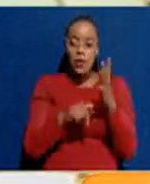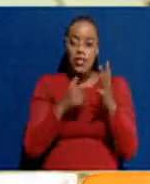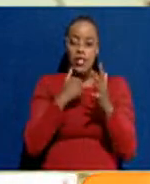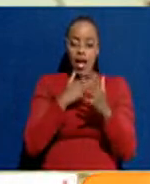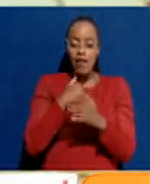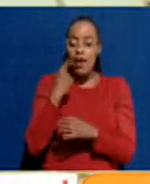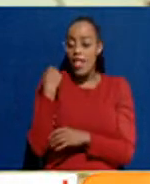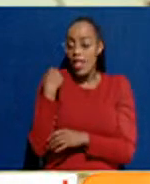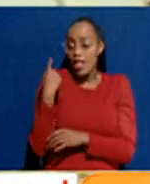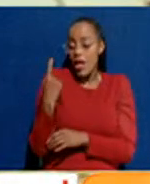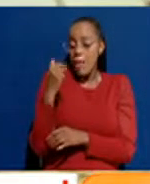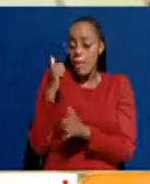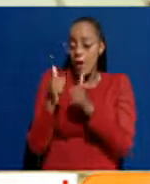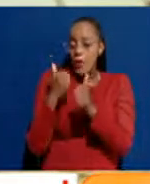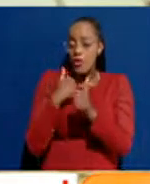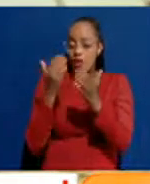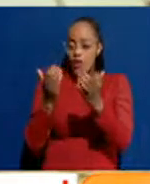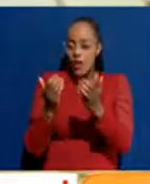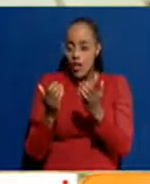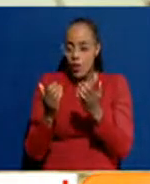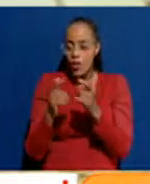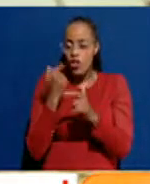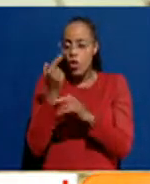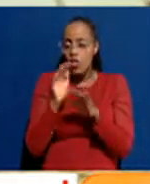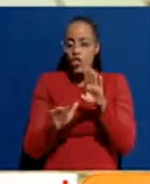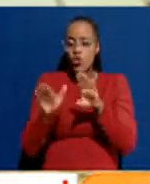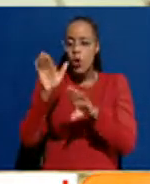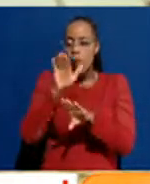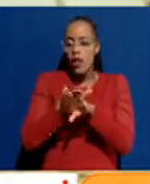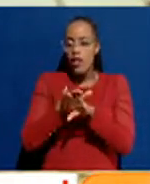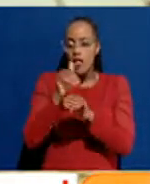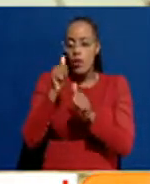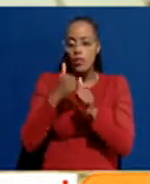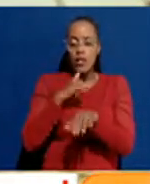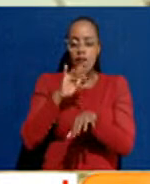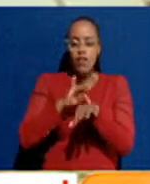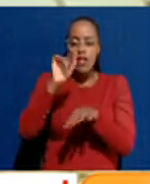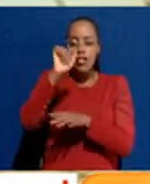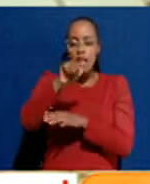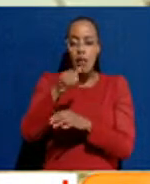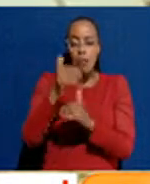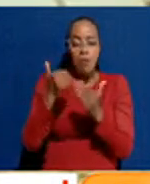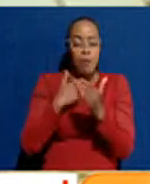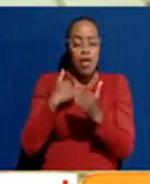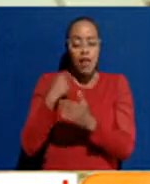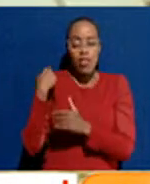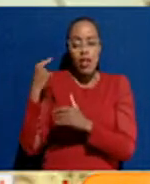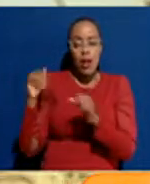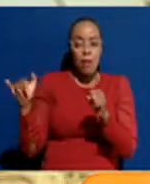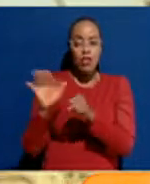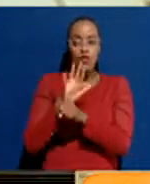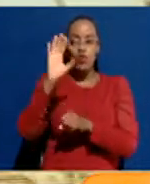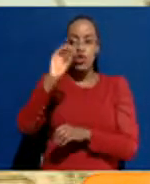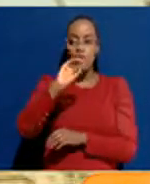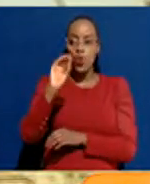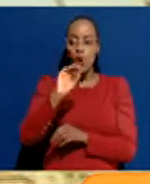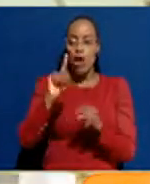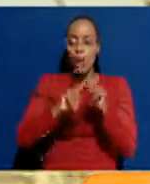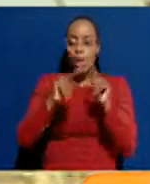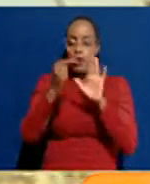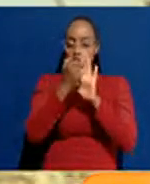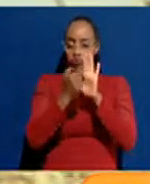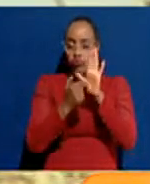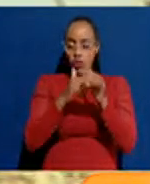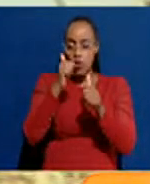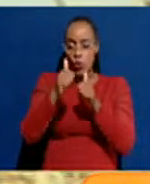number that are required just to replace how many? The ones which are faulty. I may not have the figures right away, but those are